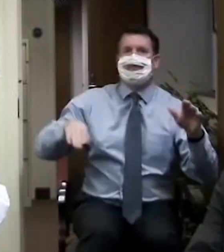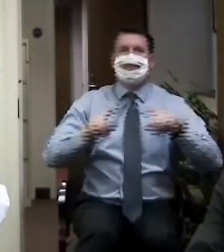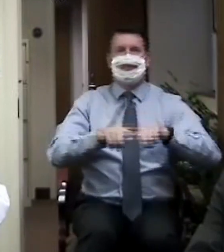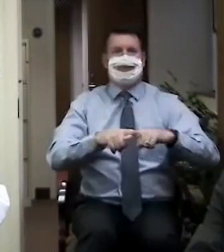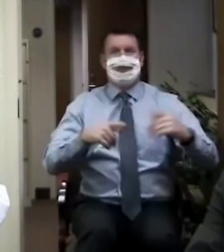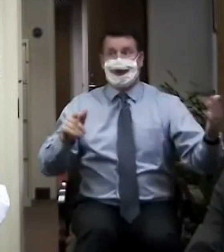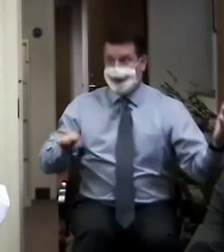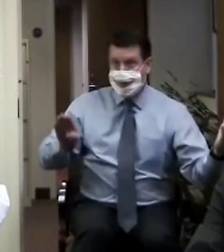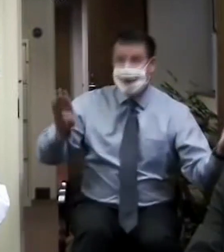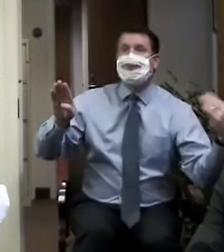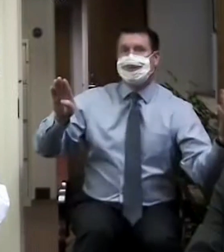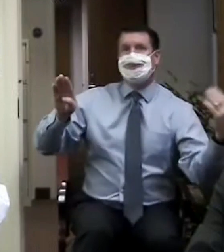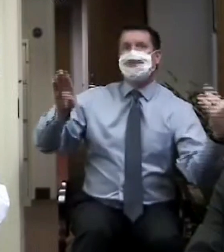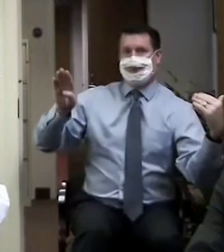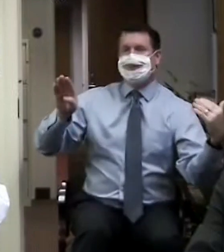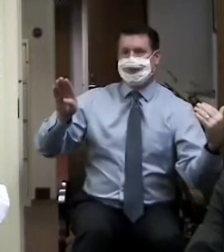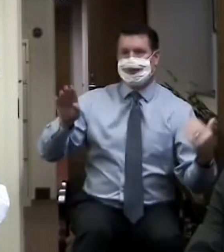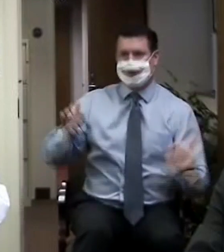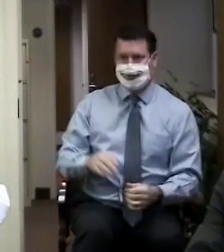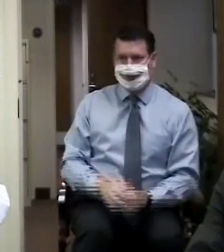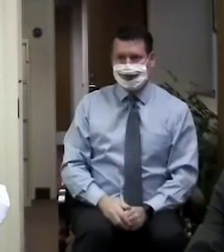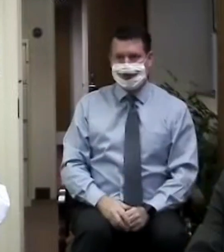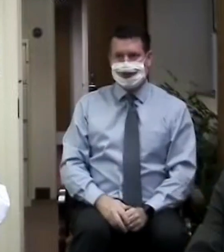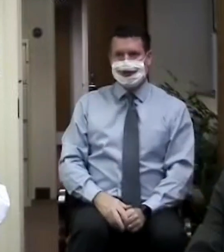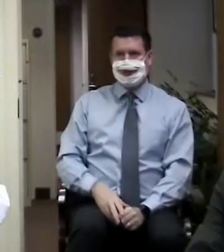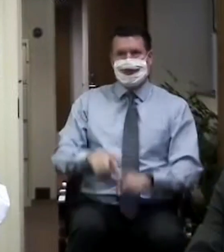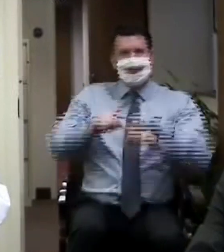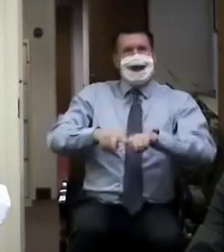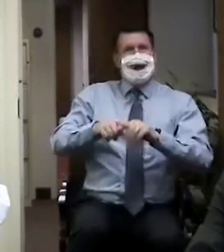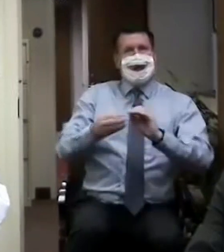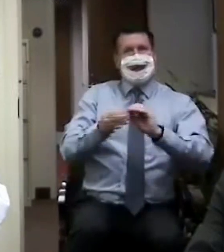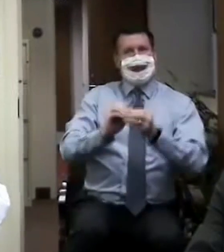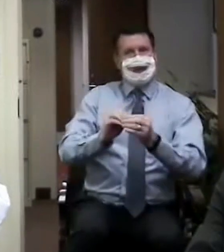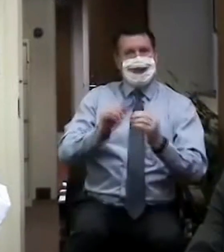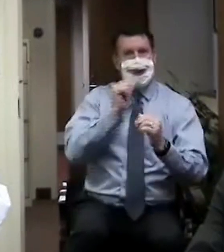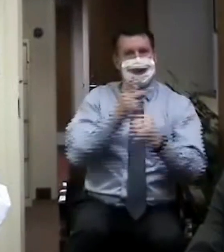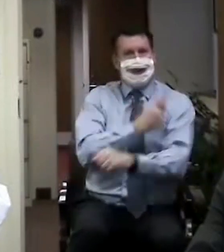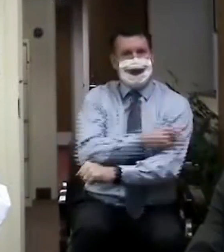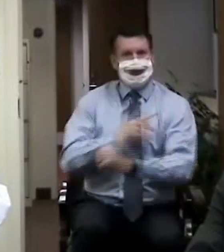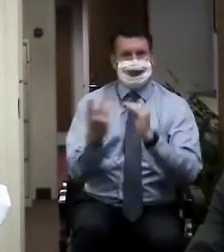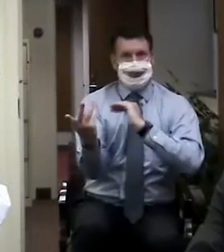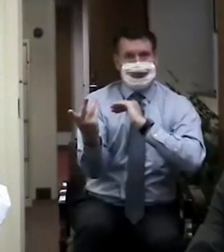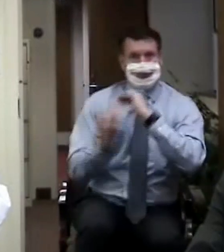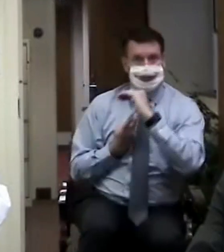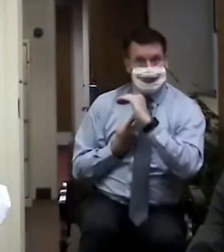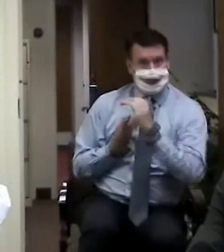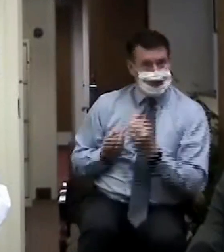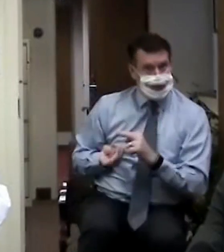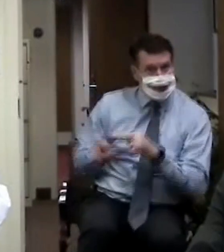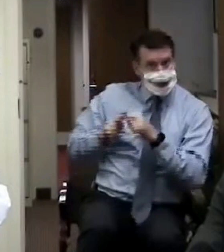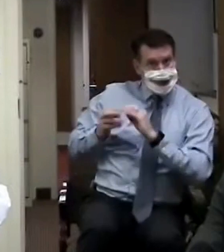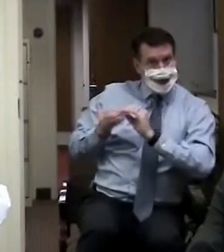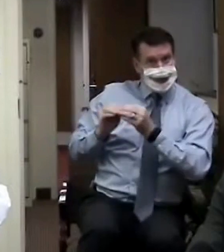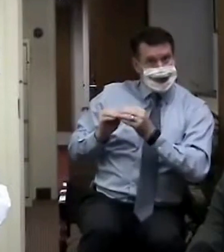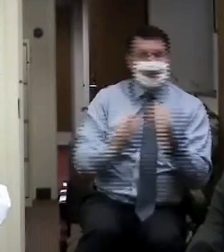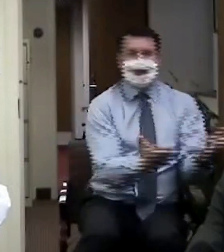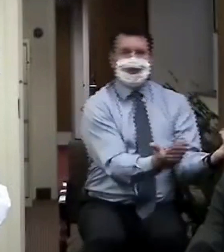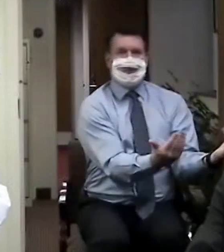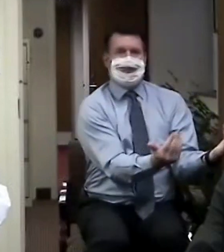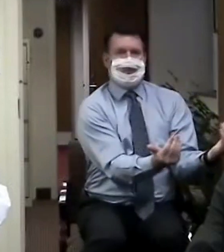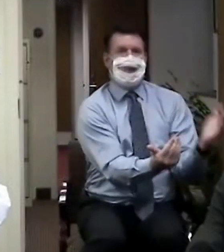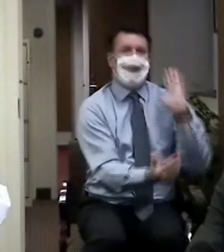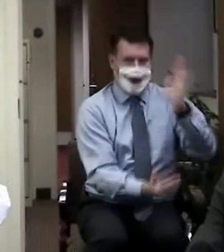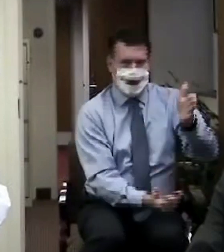that flexibility to flex up and down depending on the needs. And I can just add that all our clinical